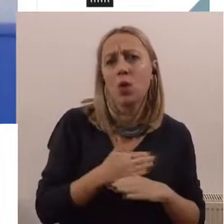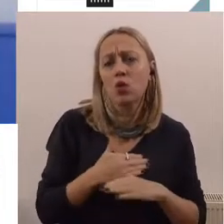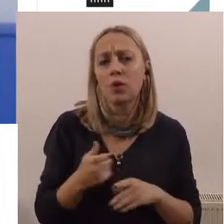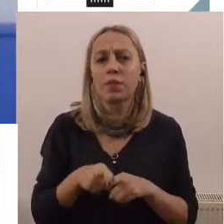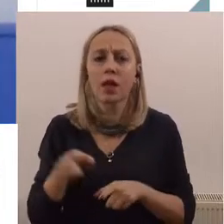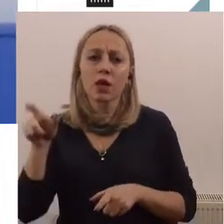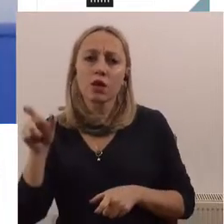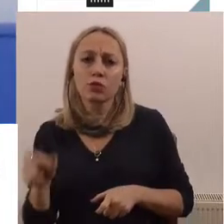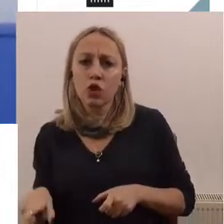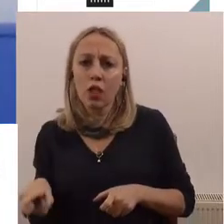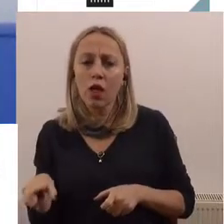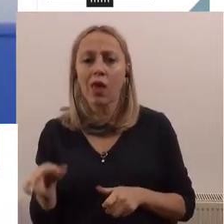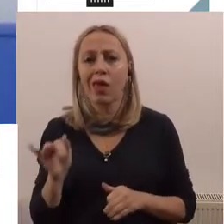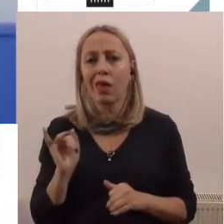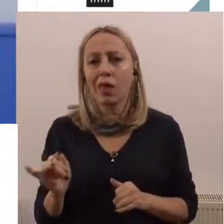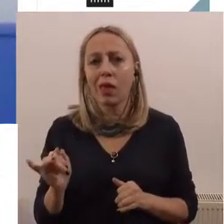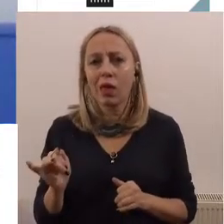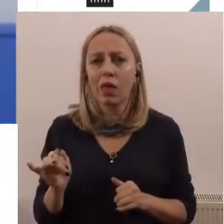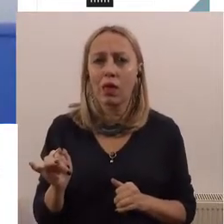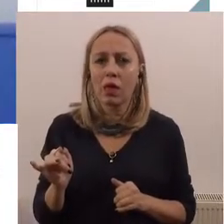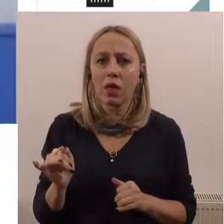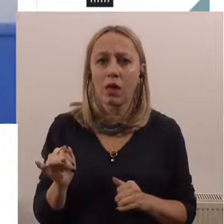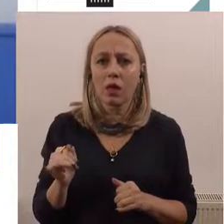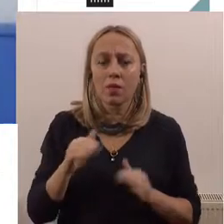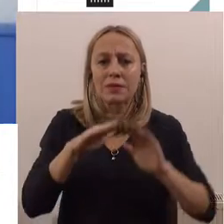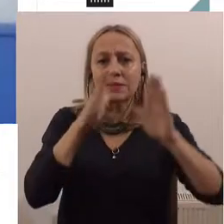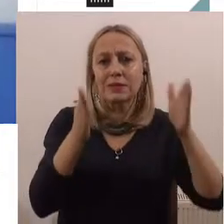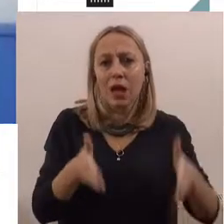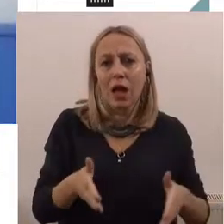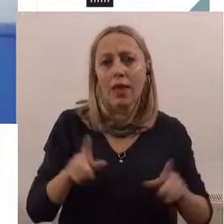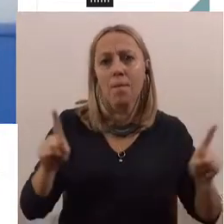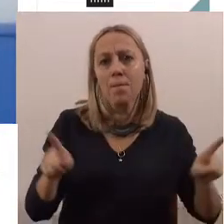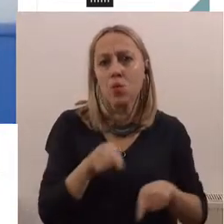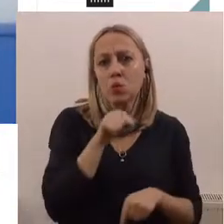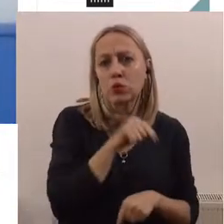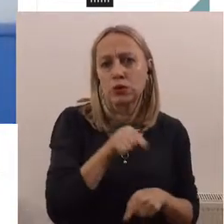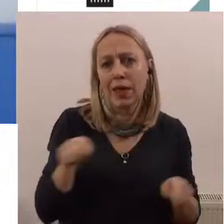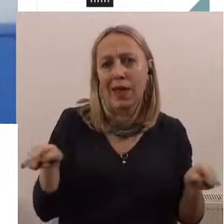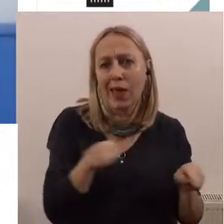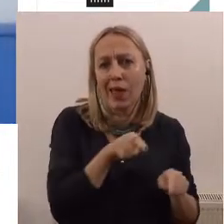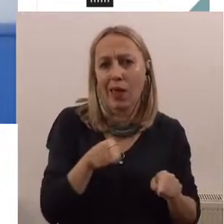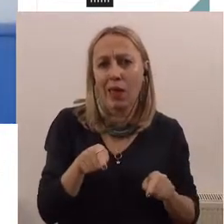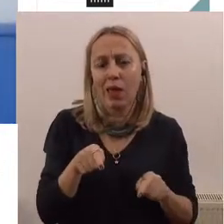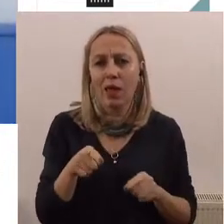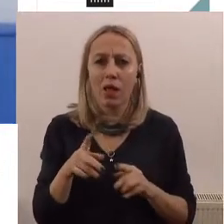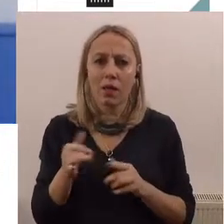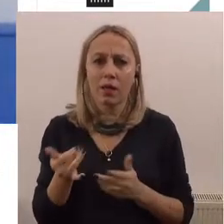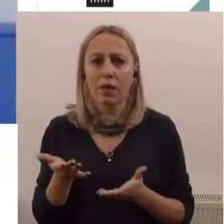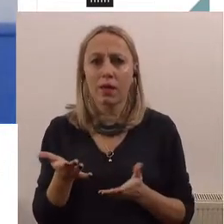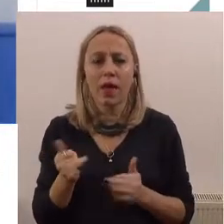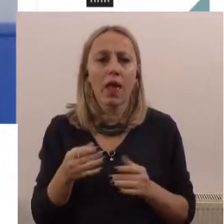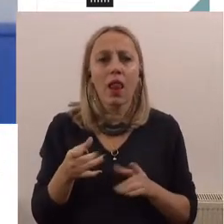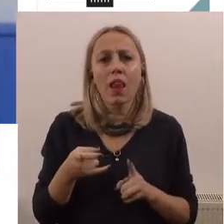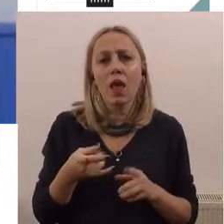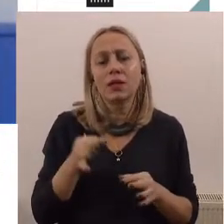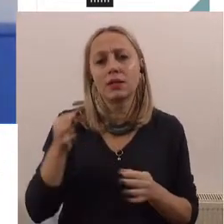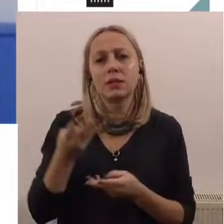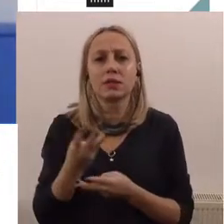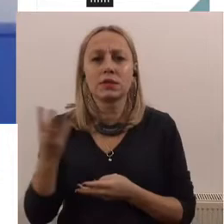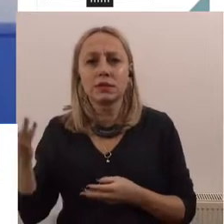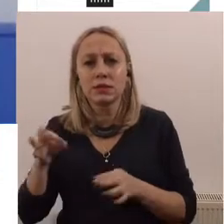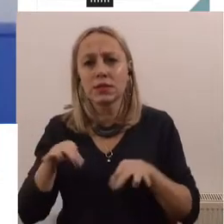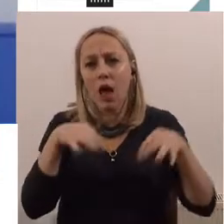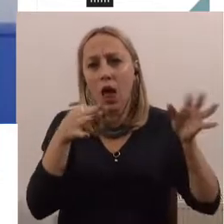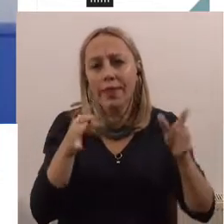the interaction between that person and the building of a museum, of the or the website of the museum, or